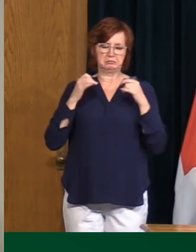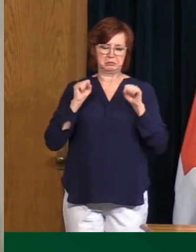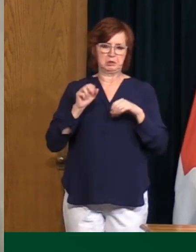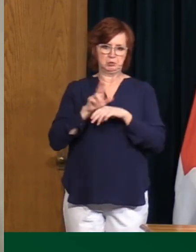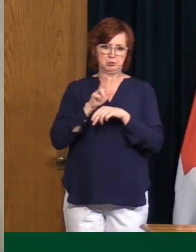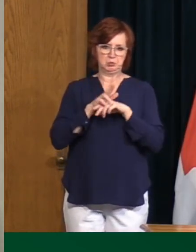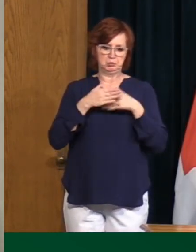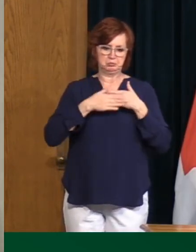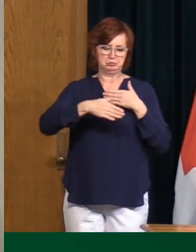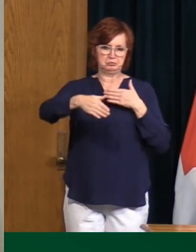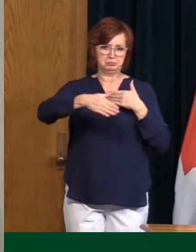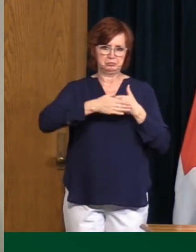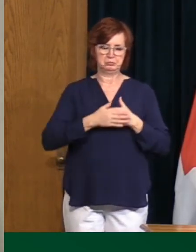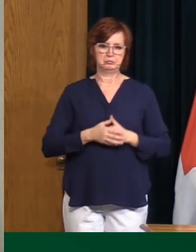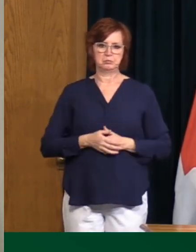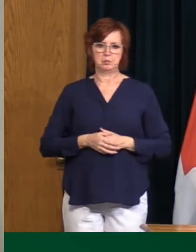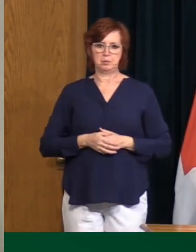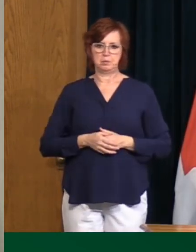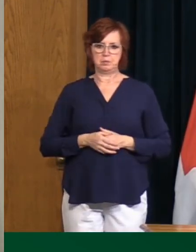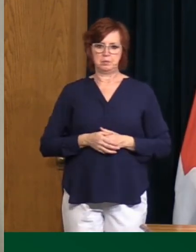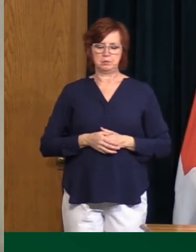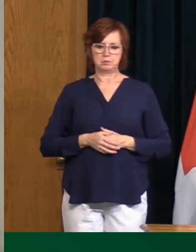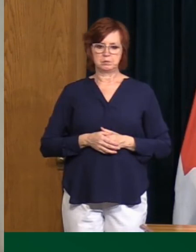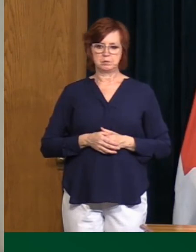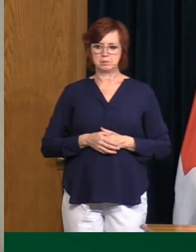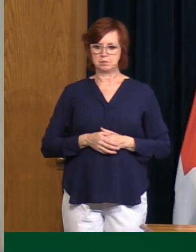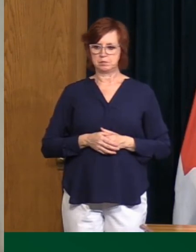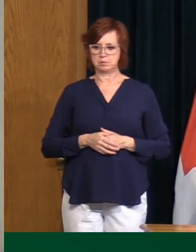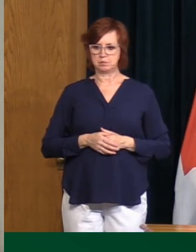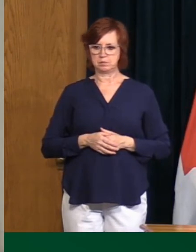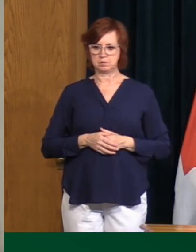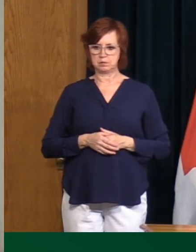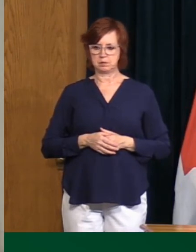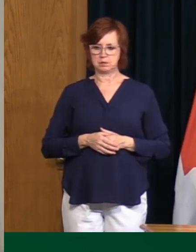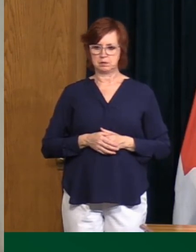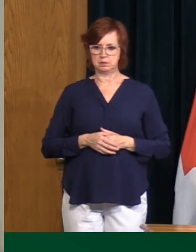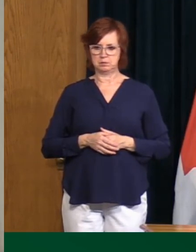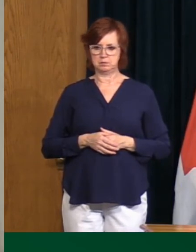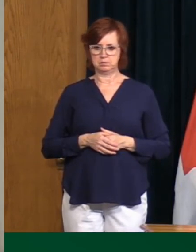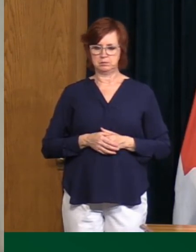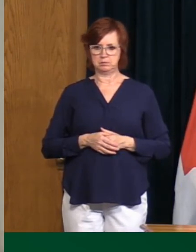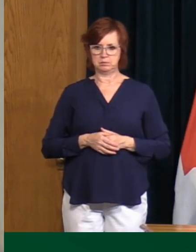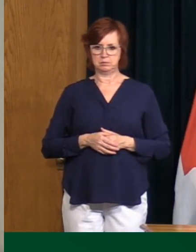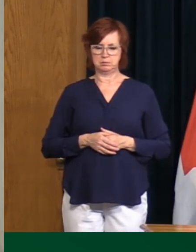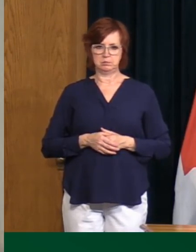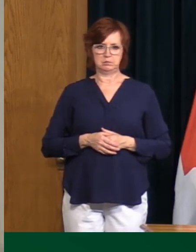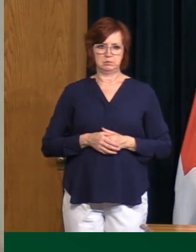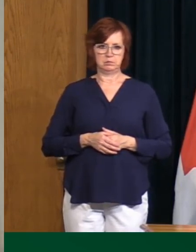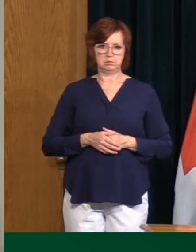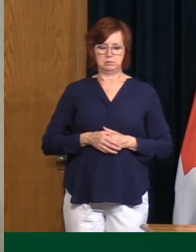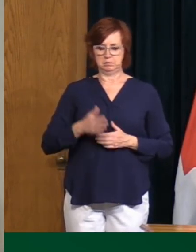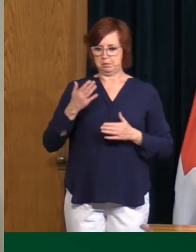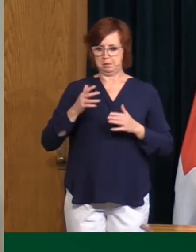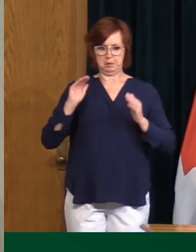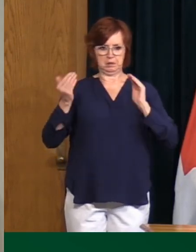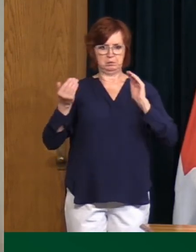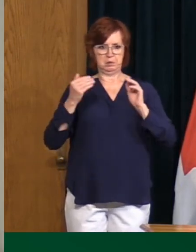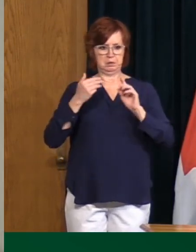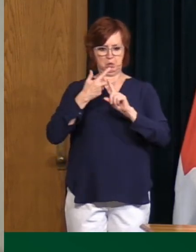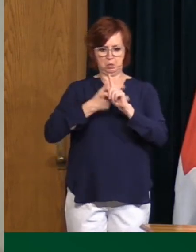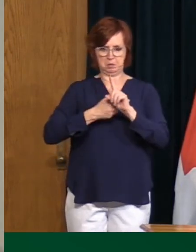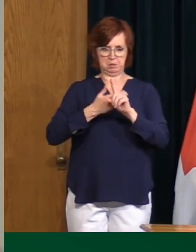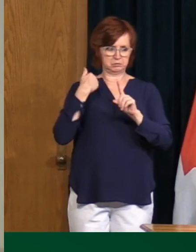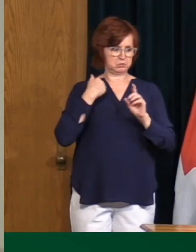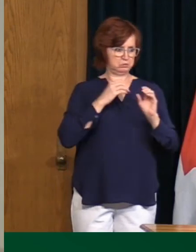also see providers who would not have worn a mask 3 months ago wearing a mask, either in the medical field,